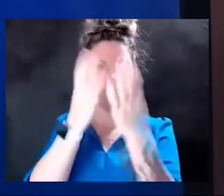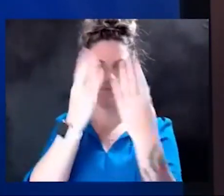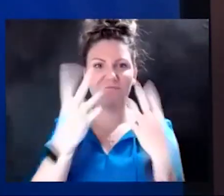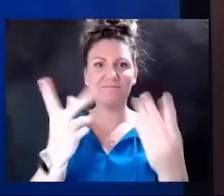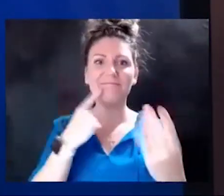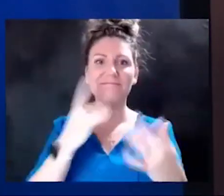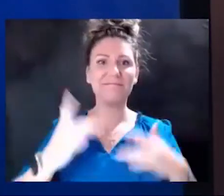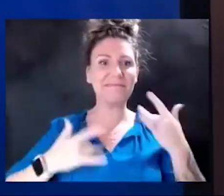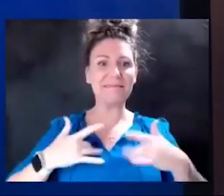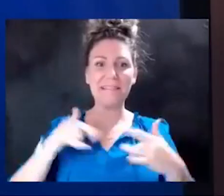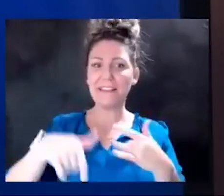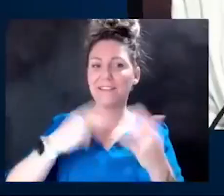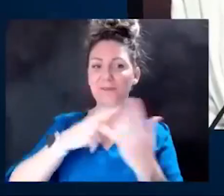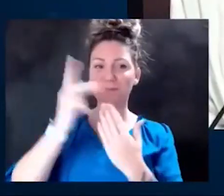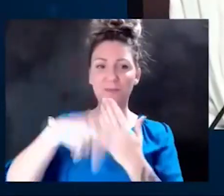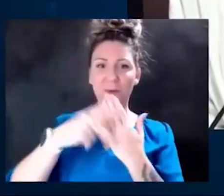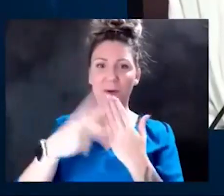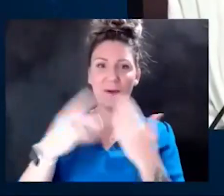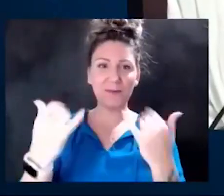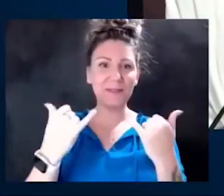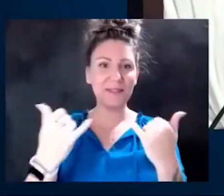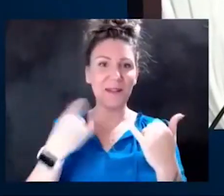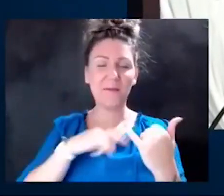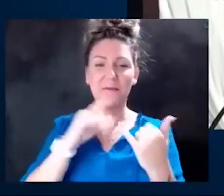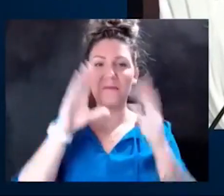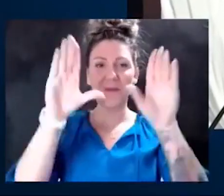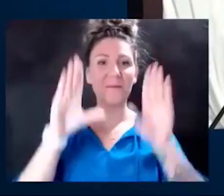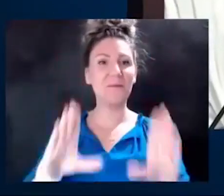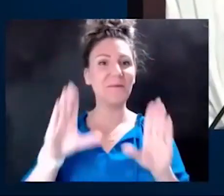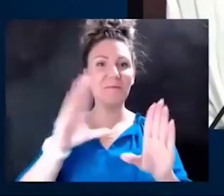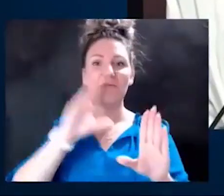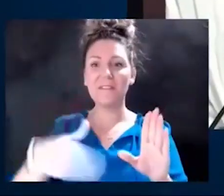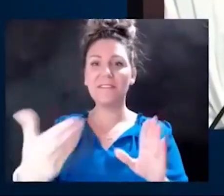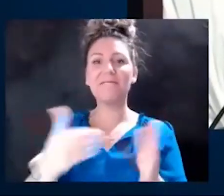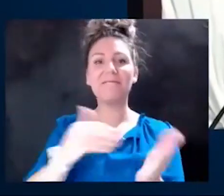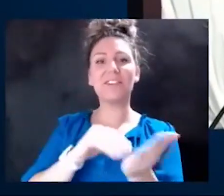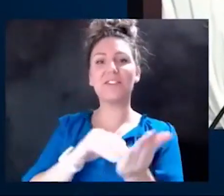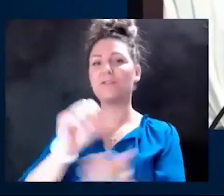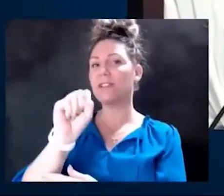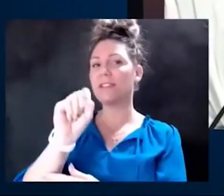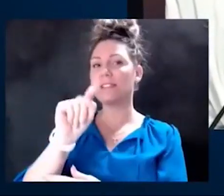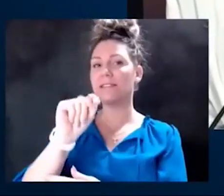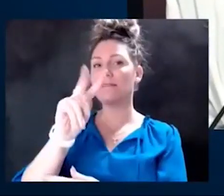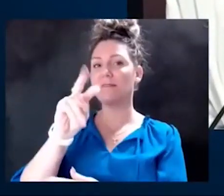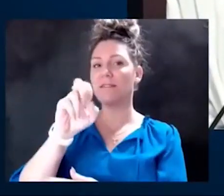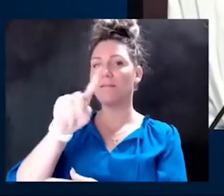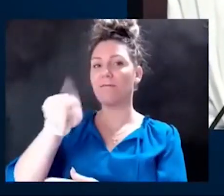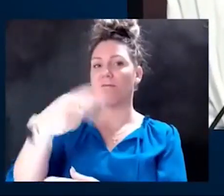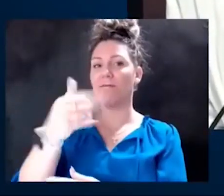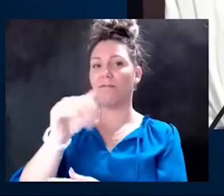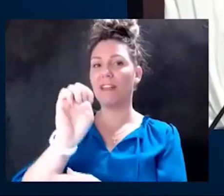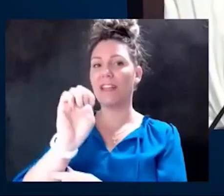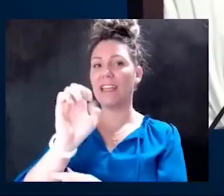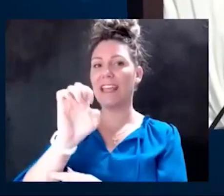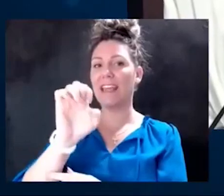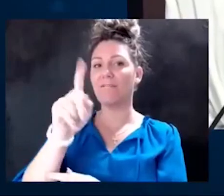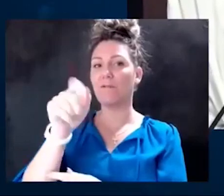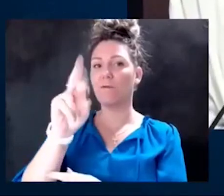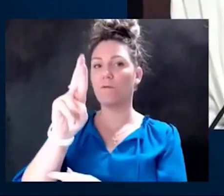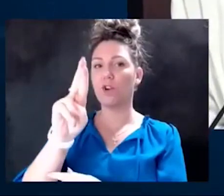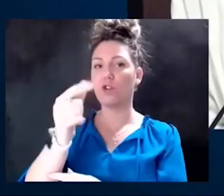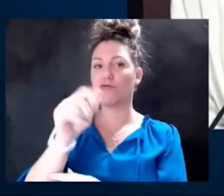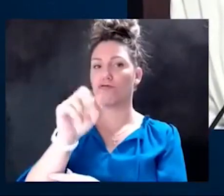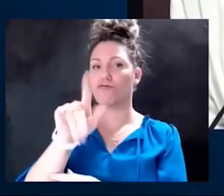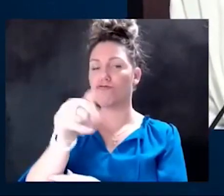program because we have a great guest this morning. Dr. Stephanie Evergreen is a rock star in the world of taking complicated data